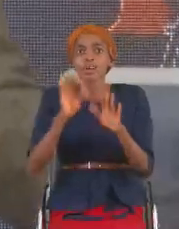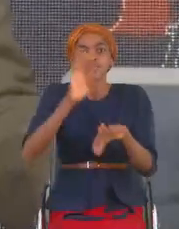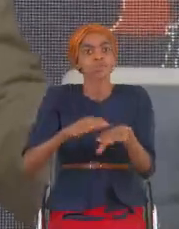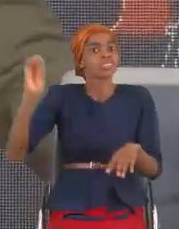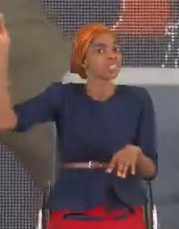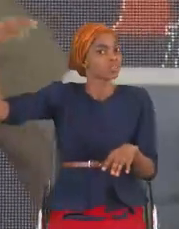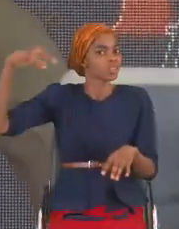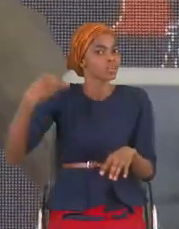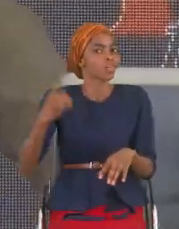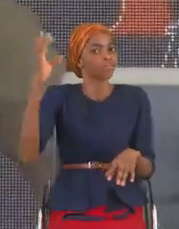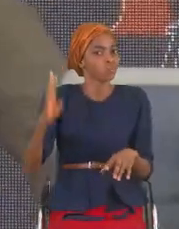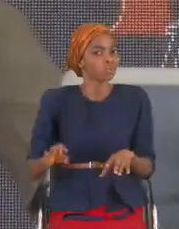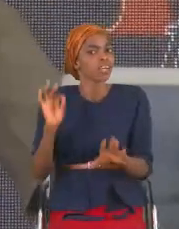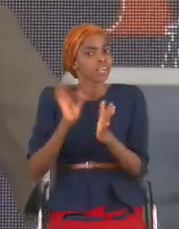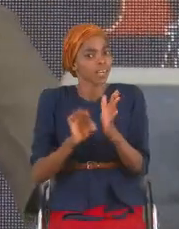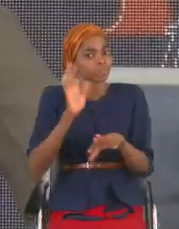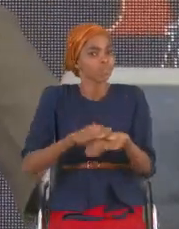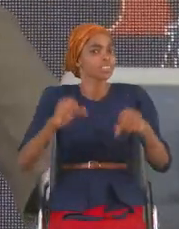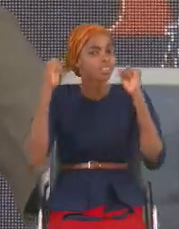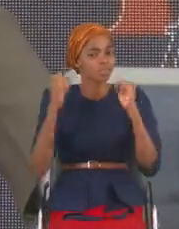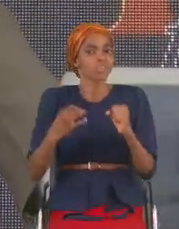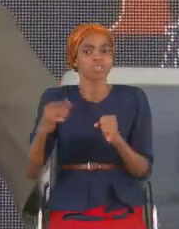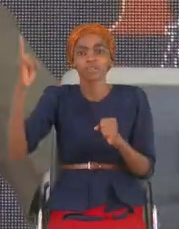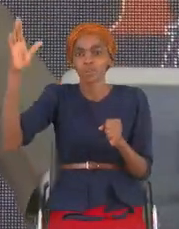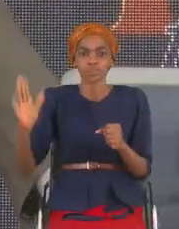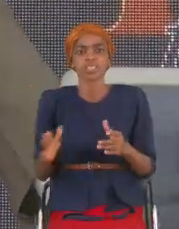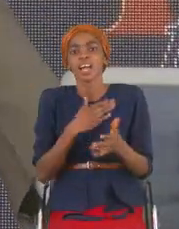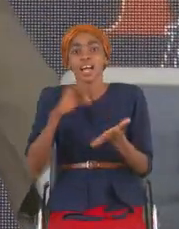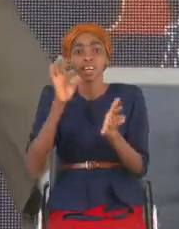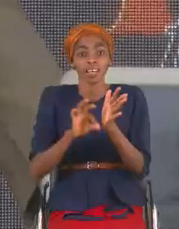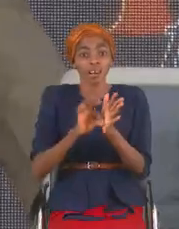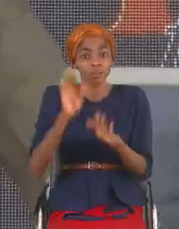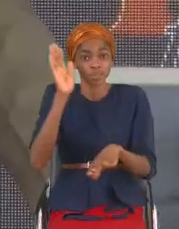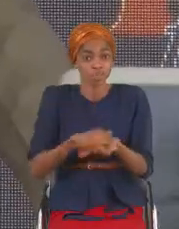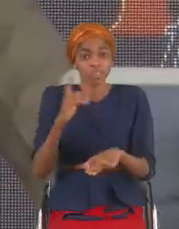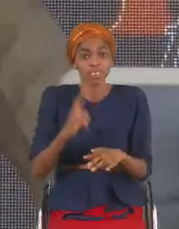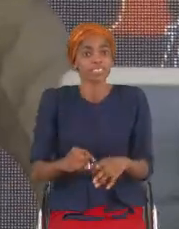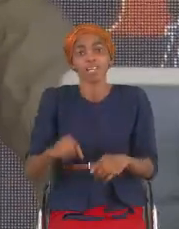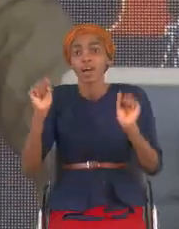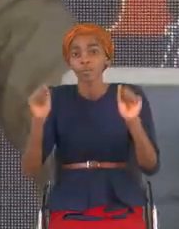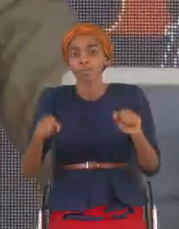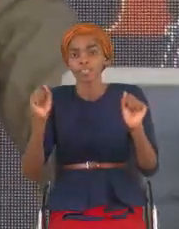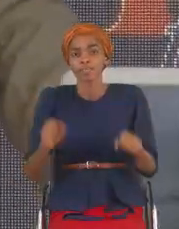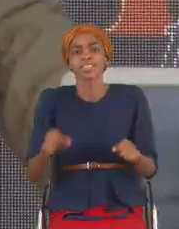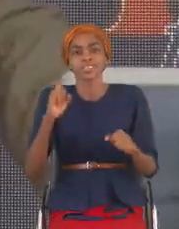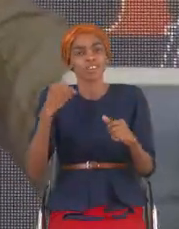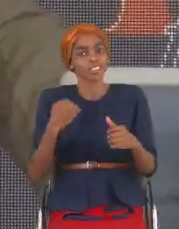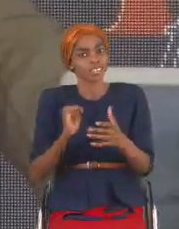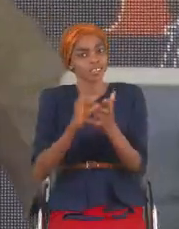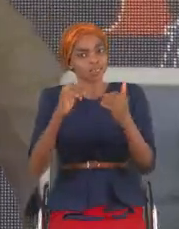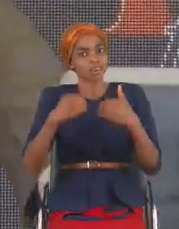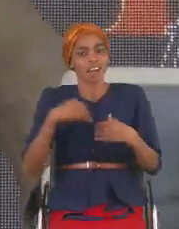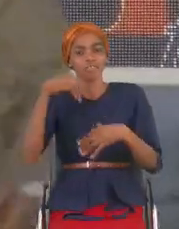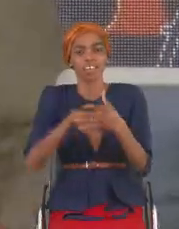of God. Count on the strength of the Lord. And count on the possibilities you have in